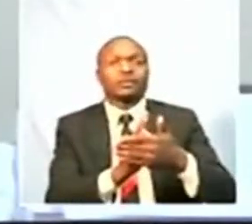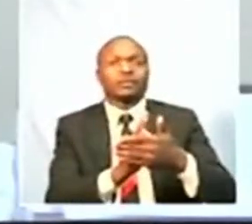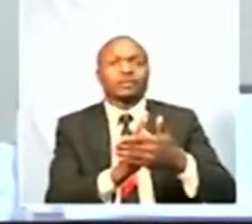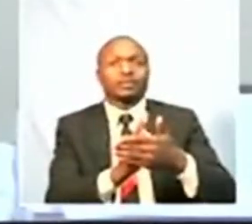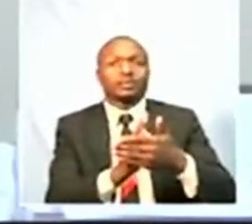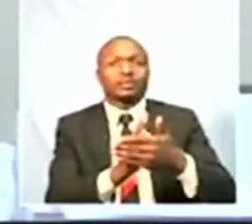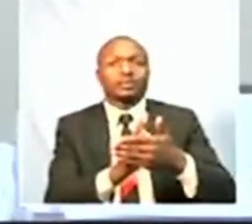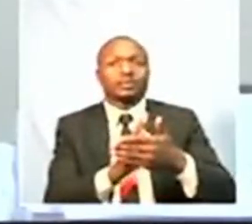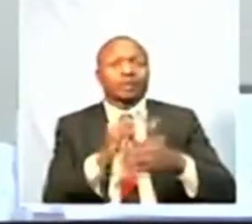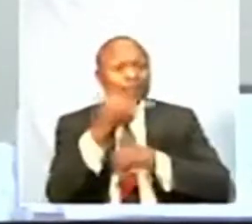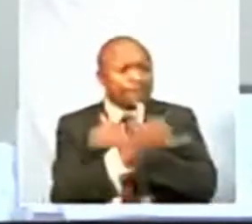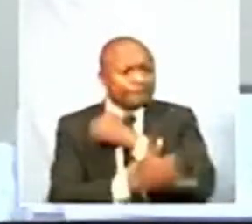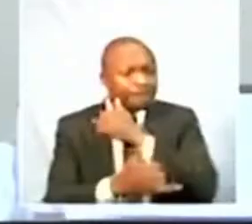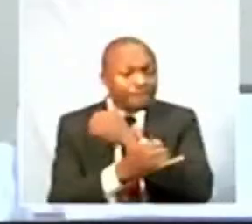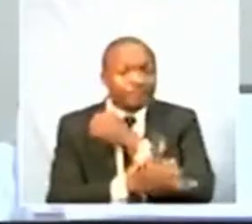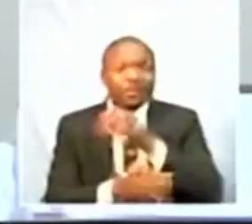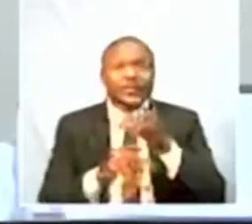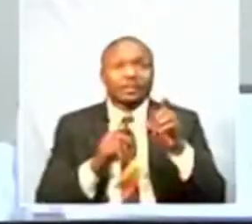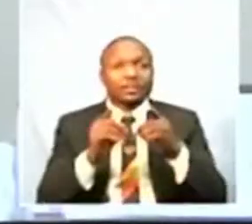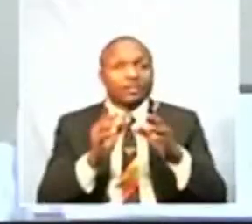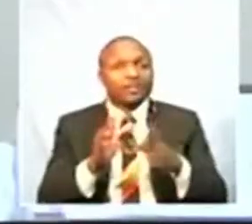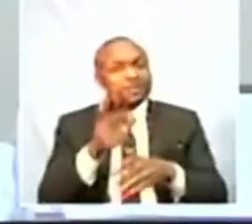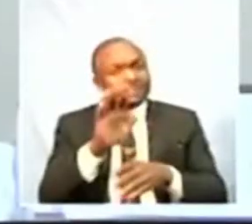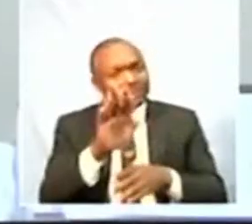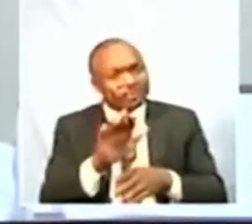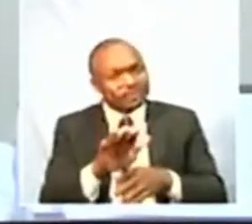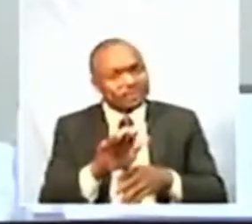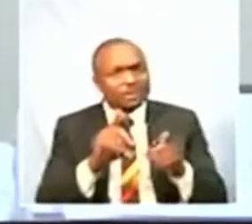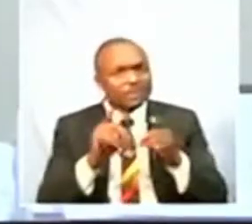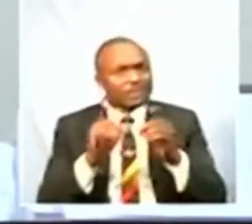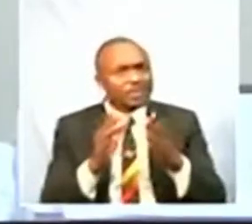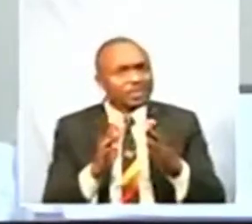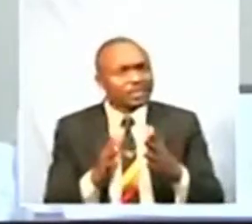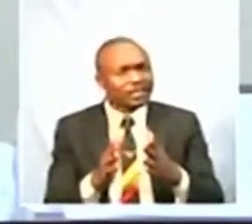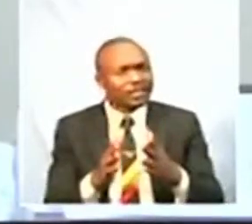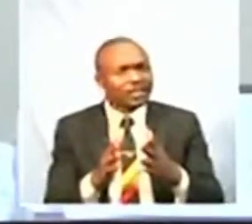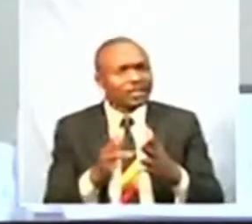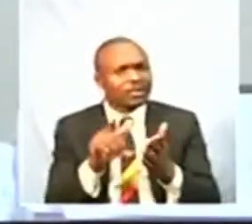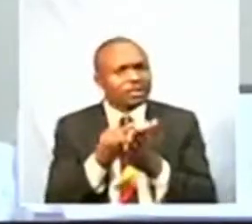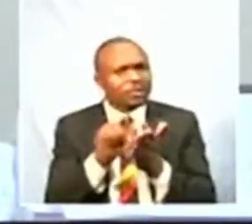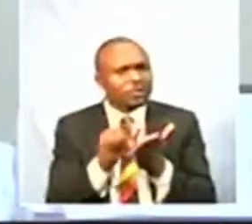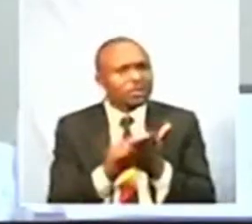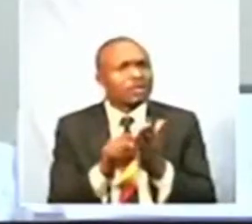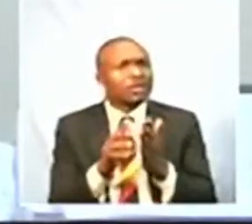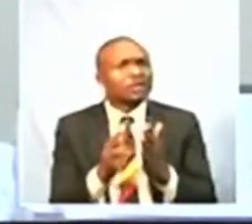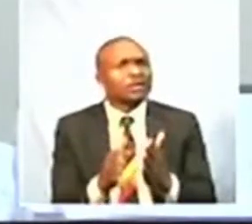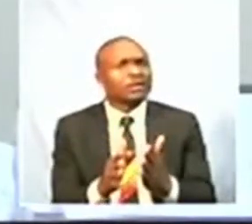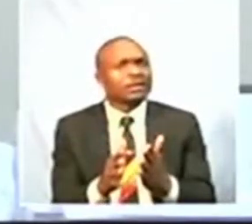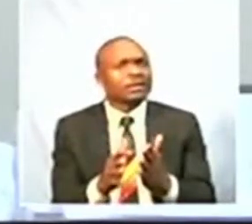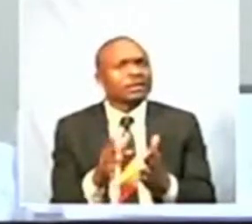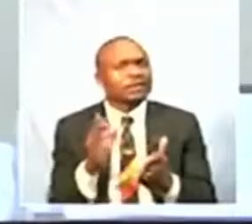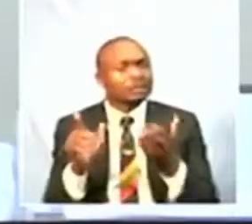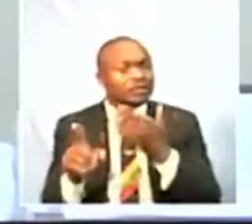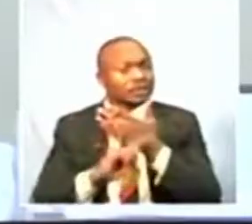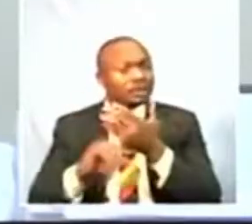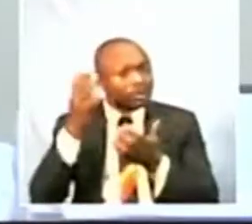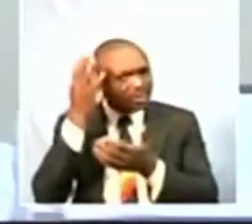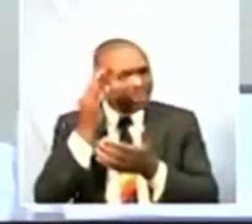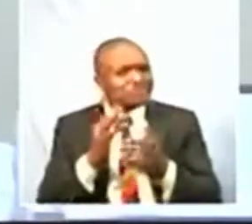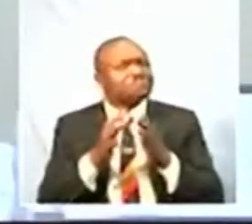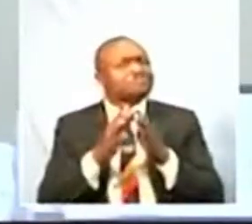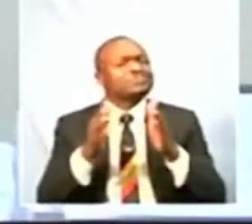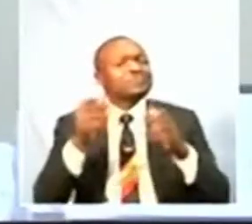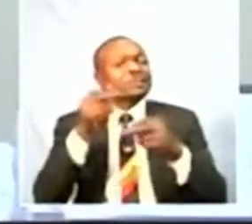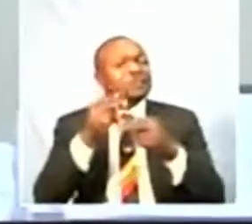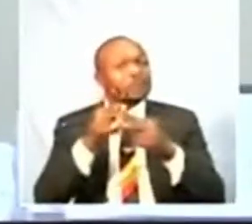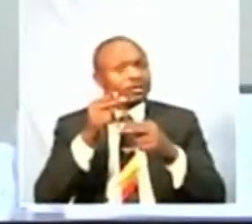The titles remain director, town clerk, legal. These are big titles.